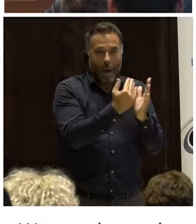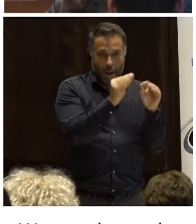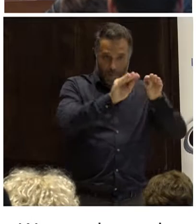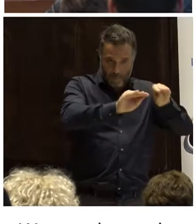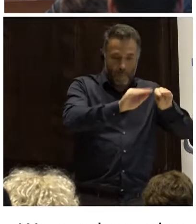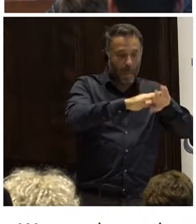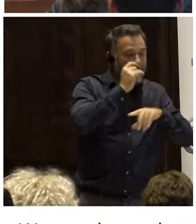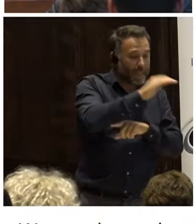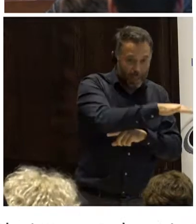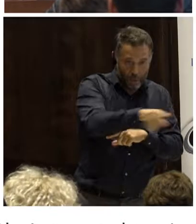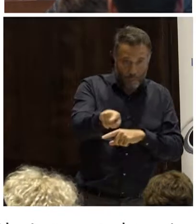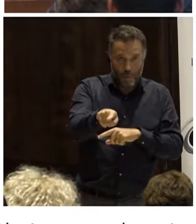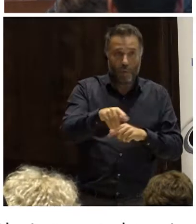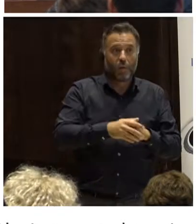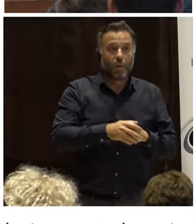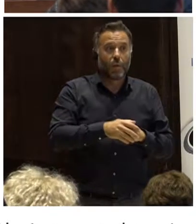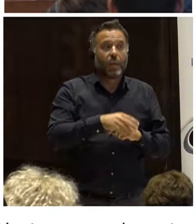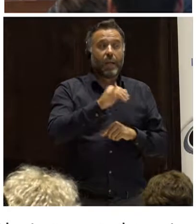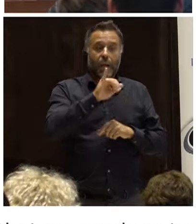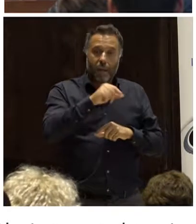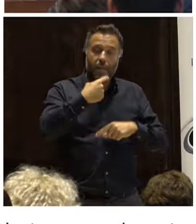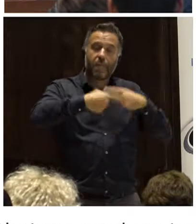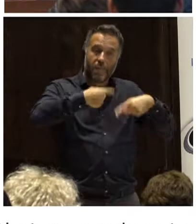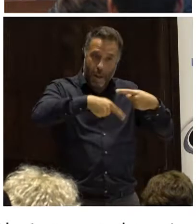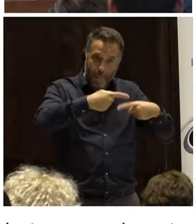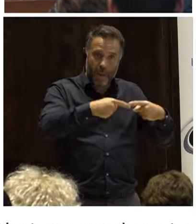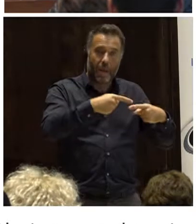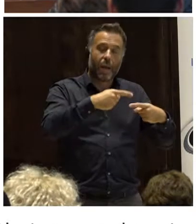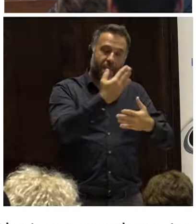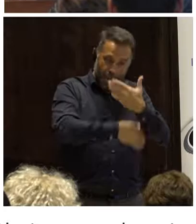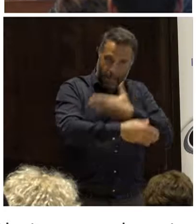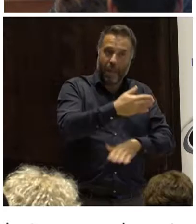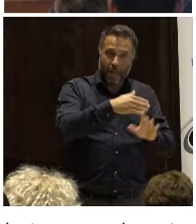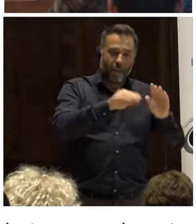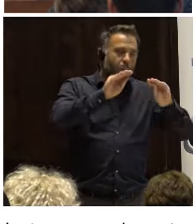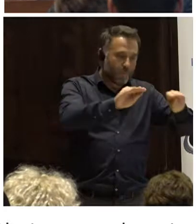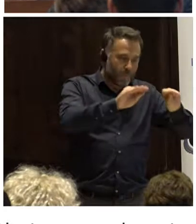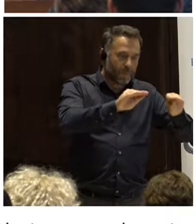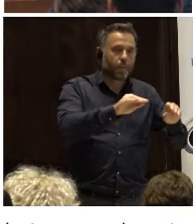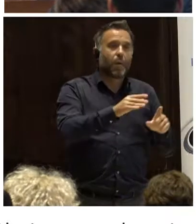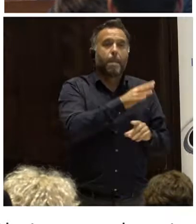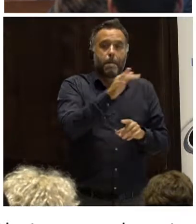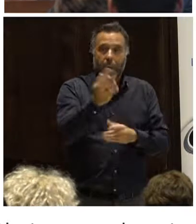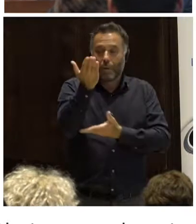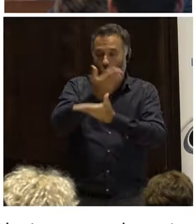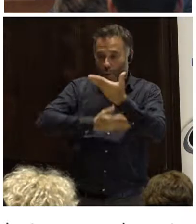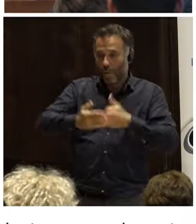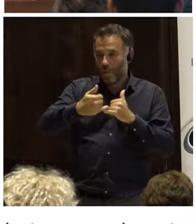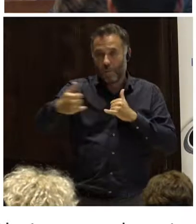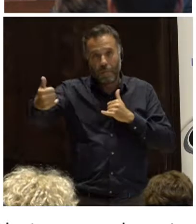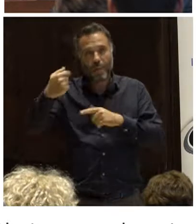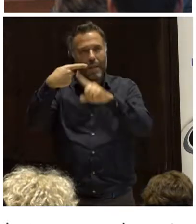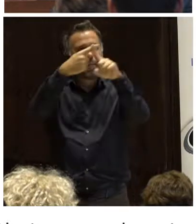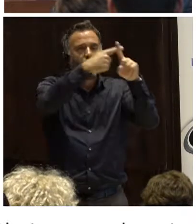families and children with disabilities, together with professionals of different coming from different